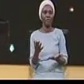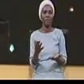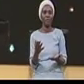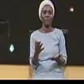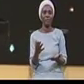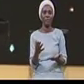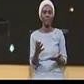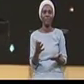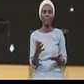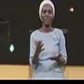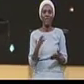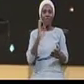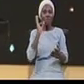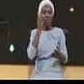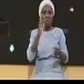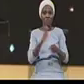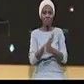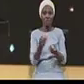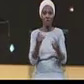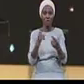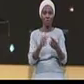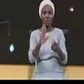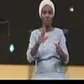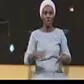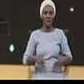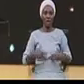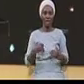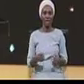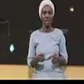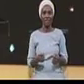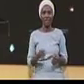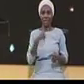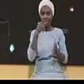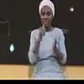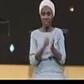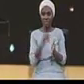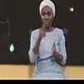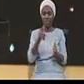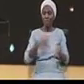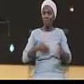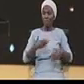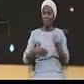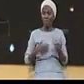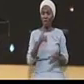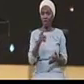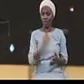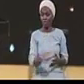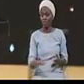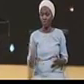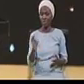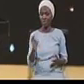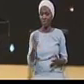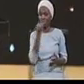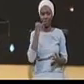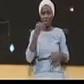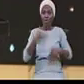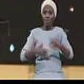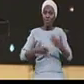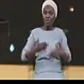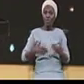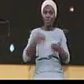your life. Be glad then, ye children of Zion. Rejoice in the Lord your